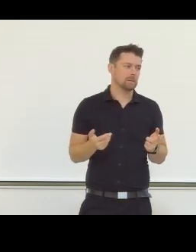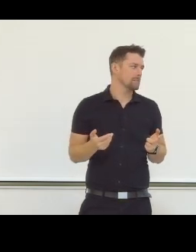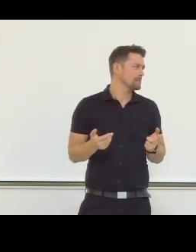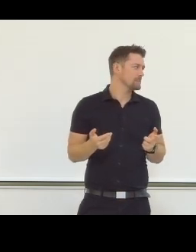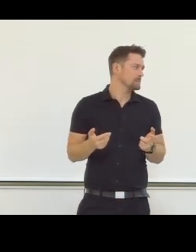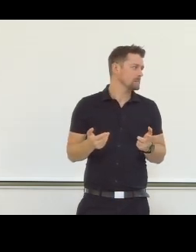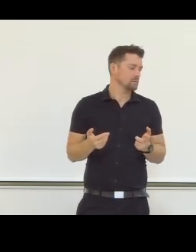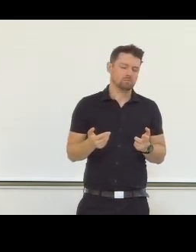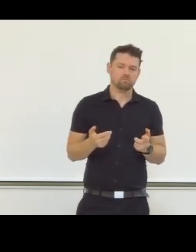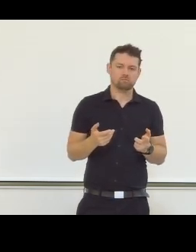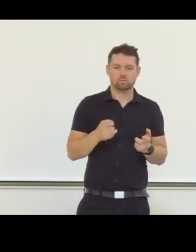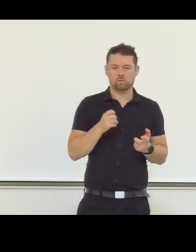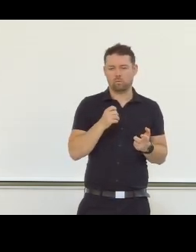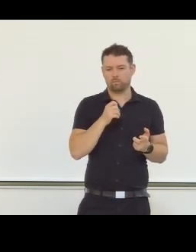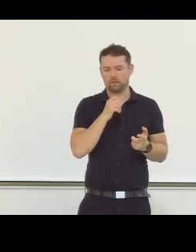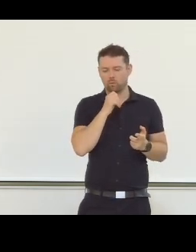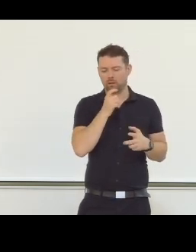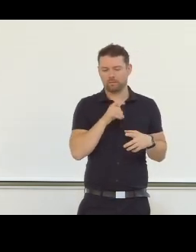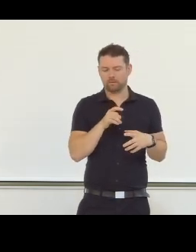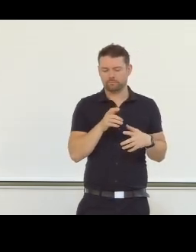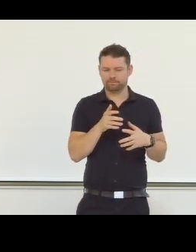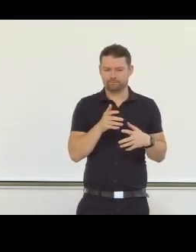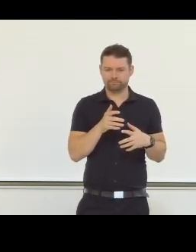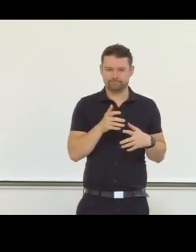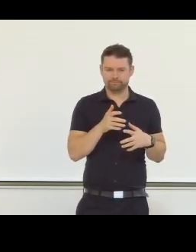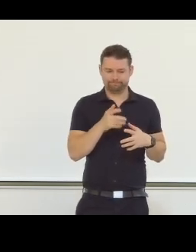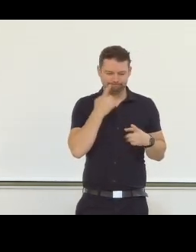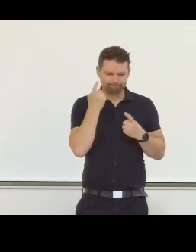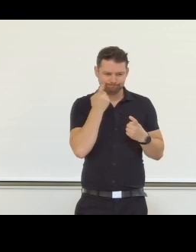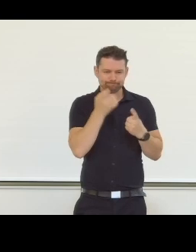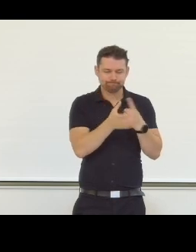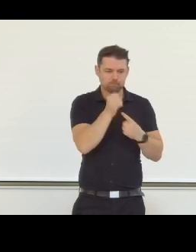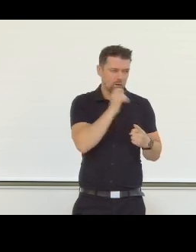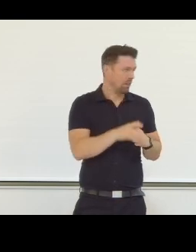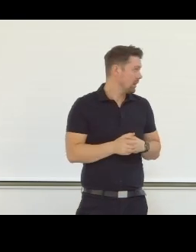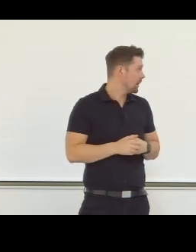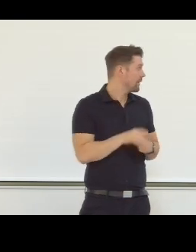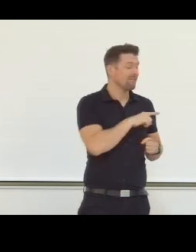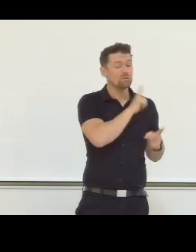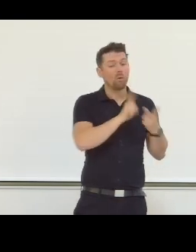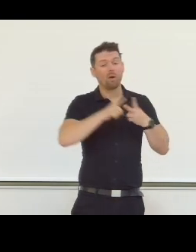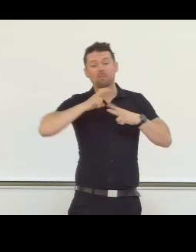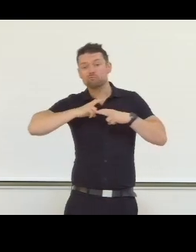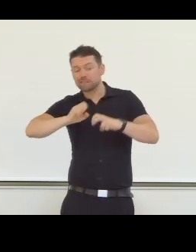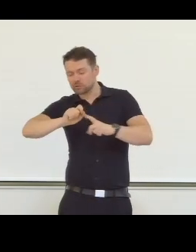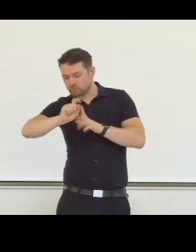we would start from scratch. For this research project,